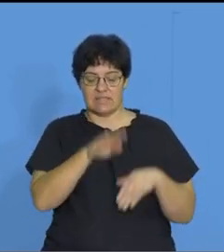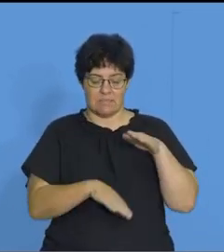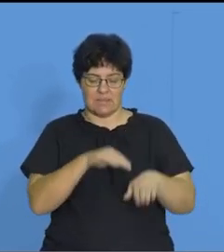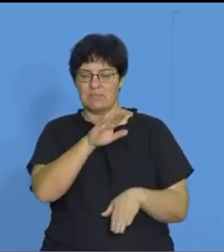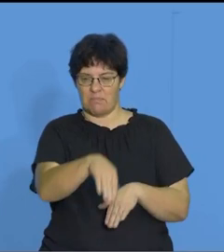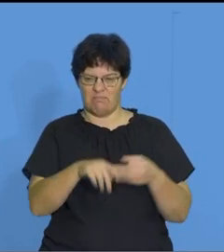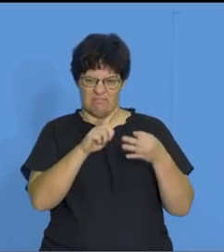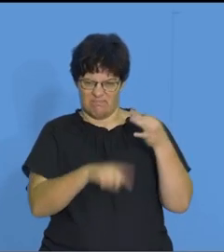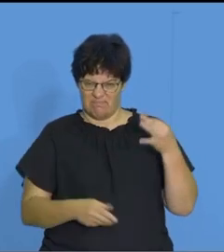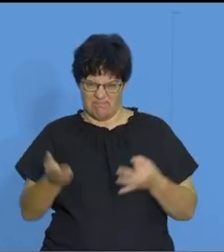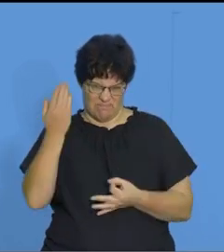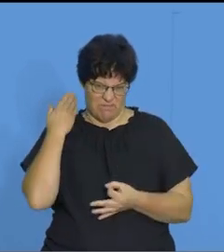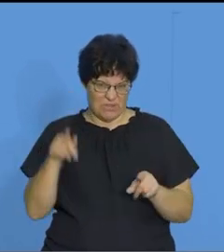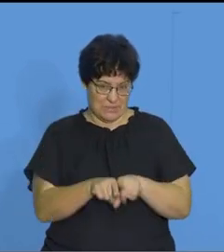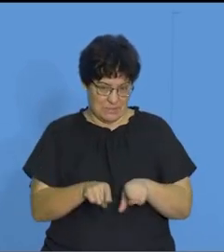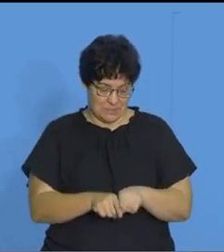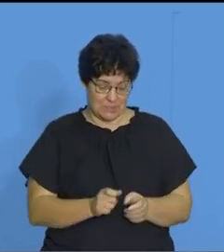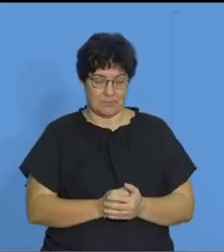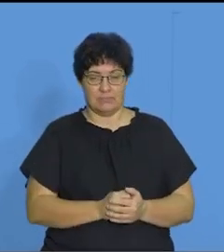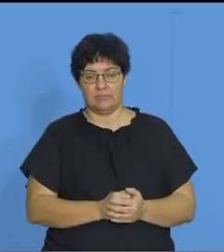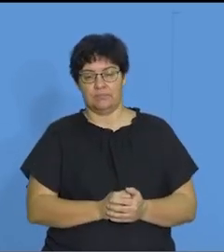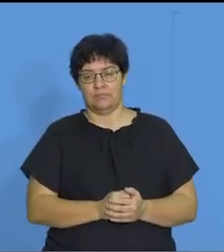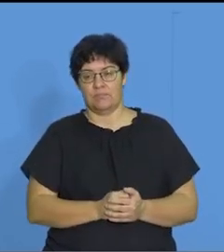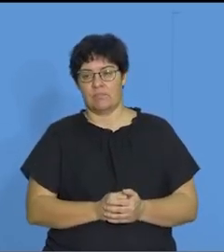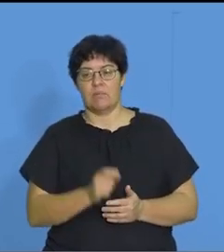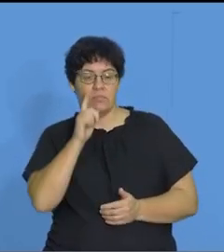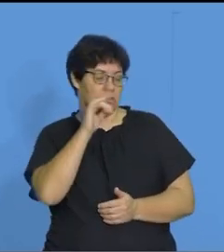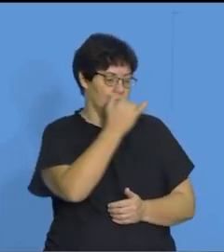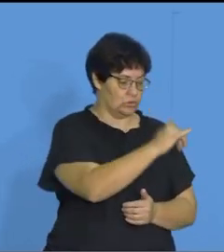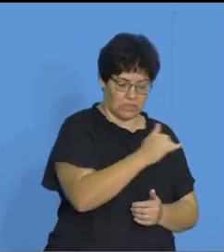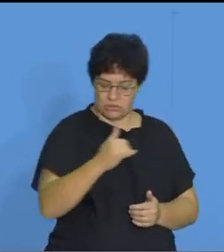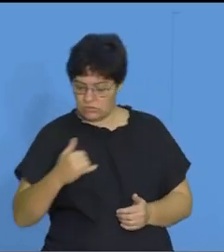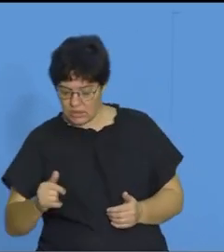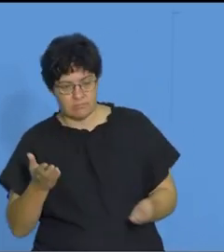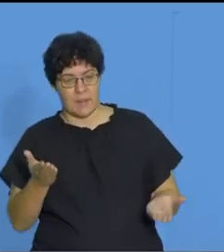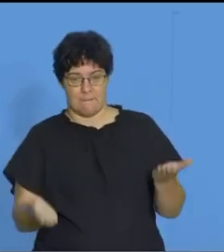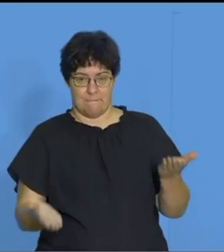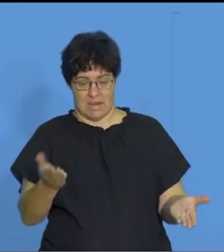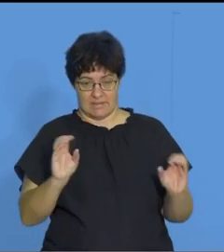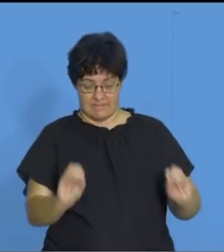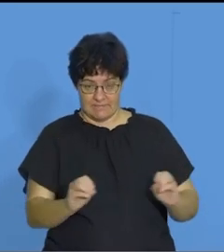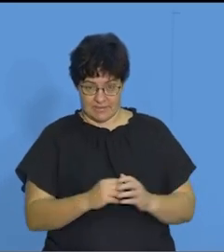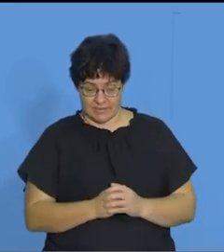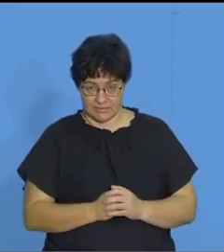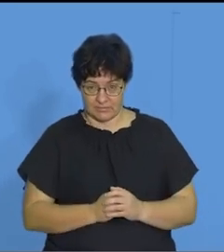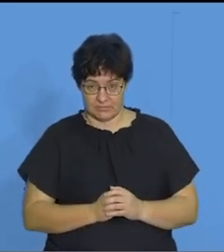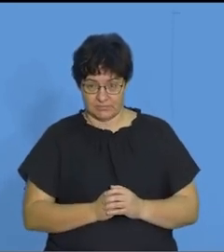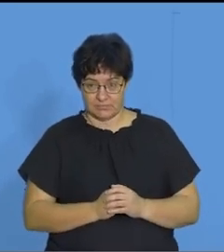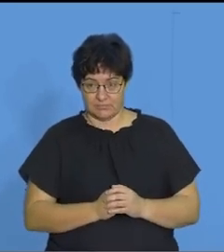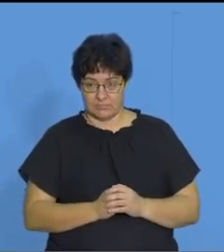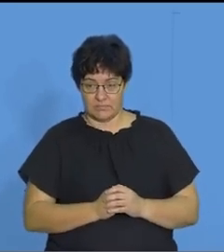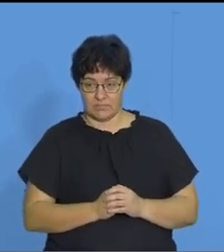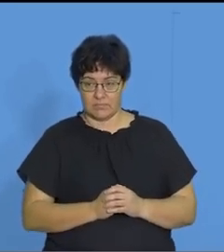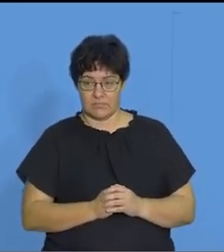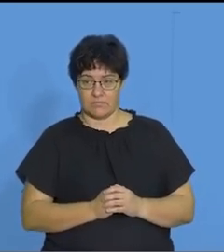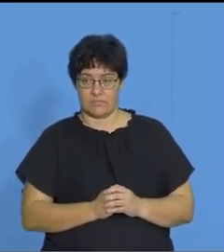the very same steps that we did in the previous example, we'd want to also check if indeed the equation of reaction is balanced